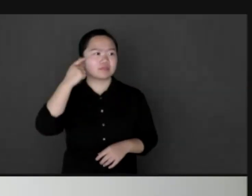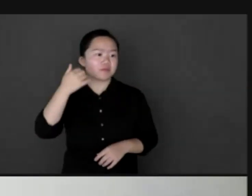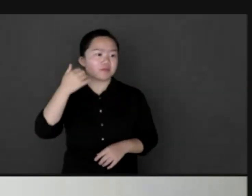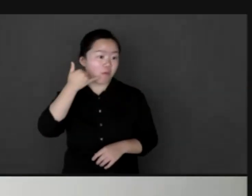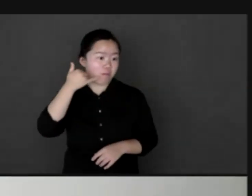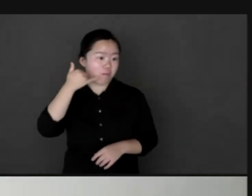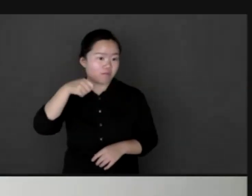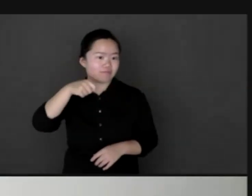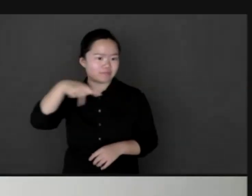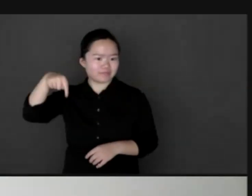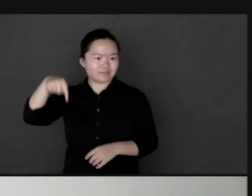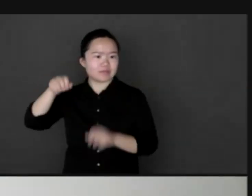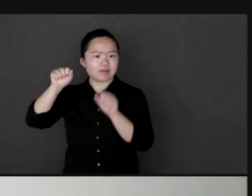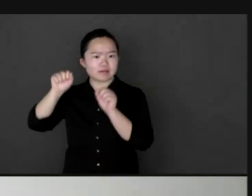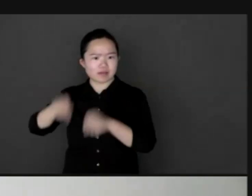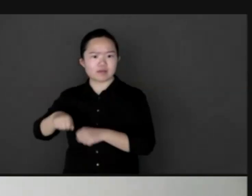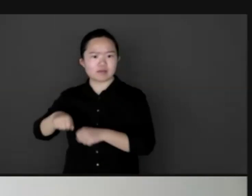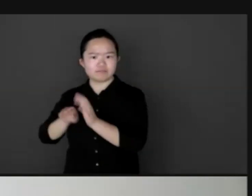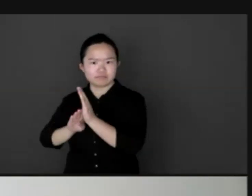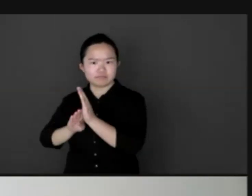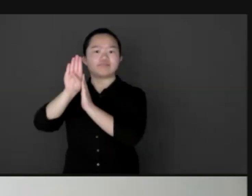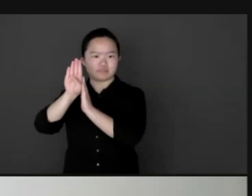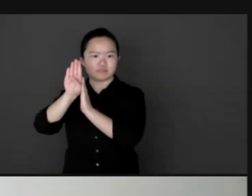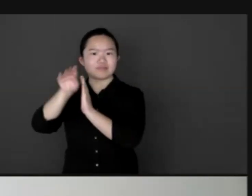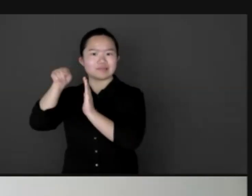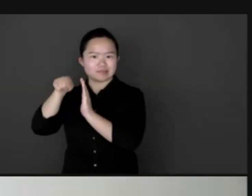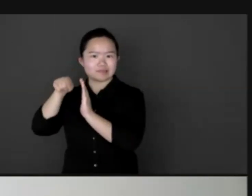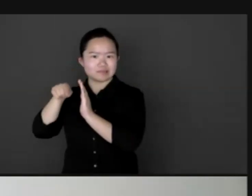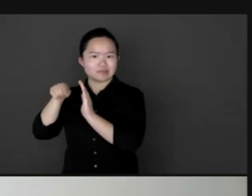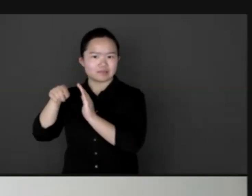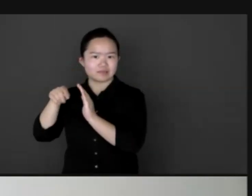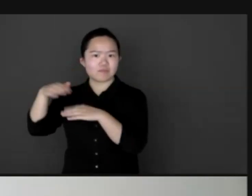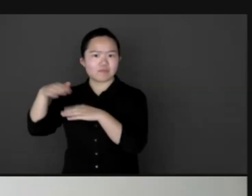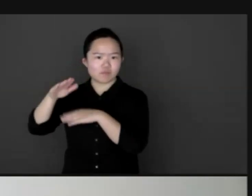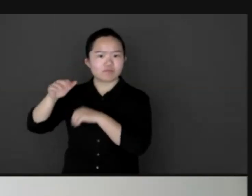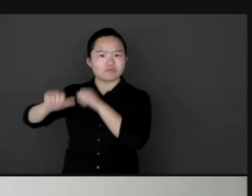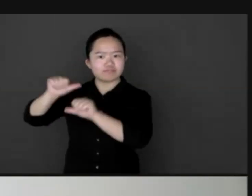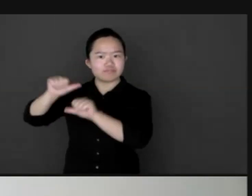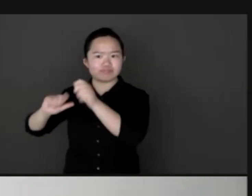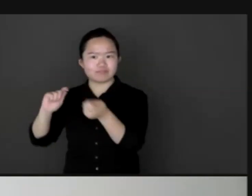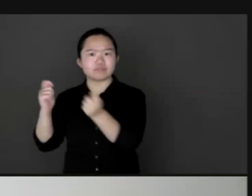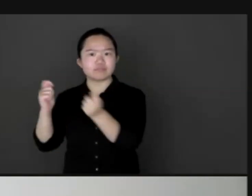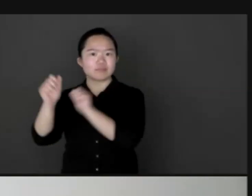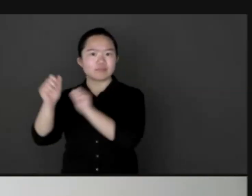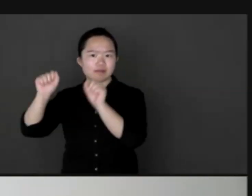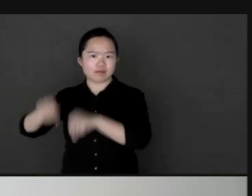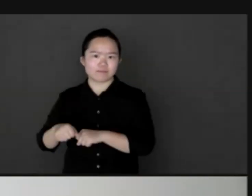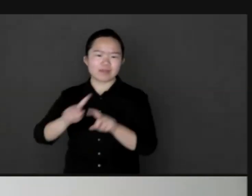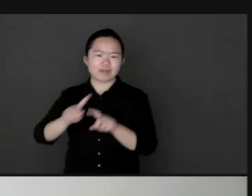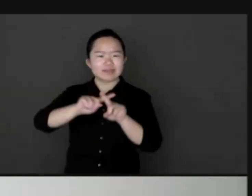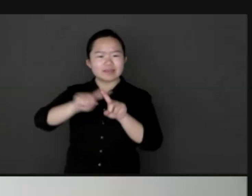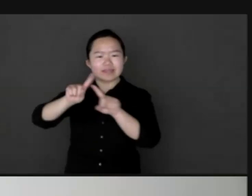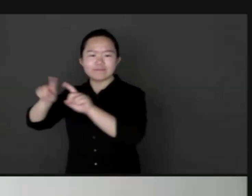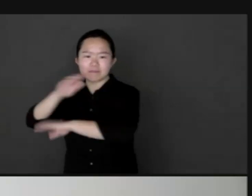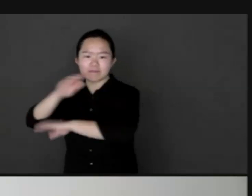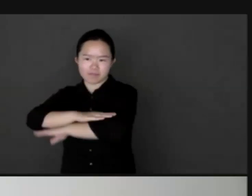different platforms, and yes, I agree with what the other speakers have said. But with some technologies,